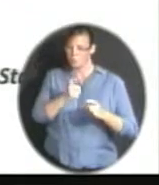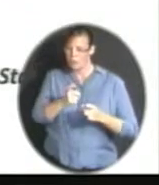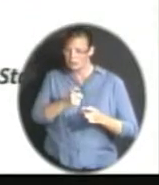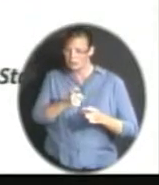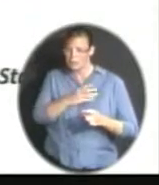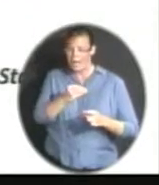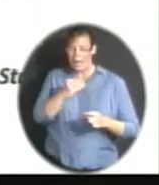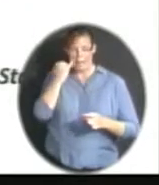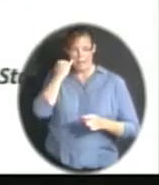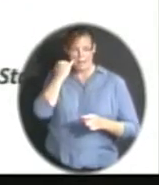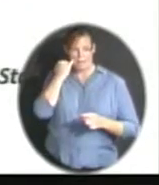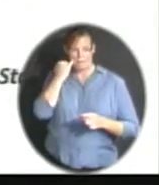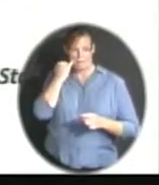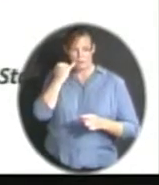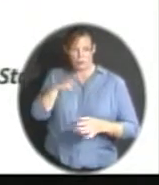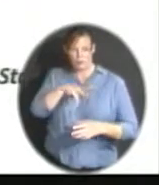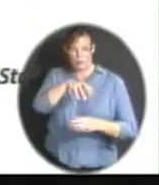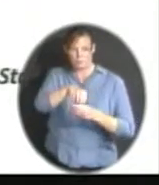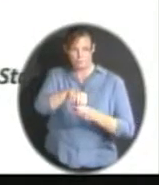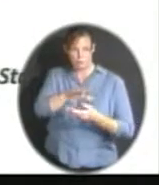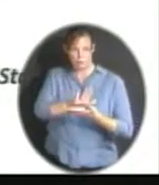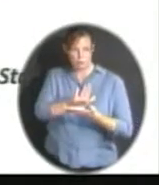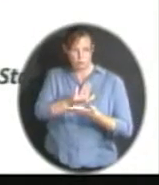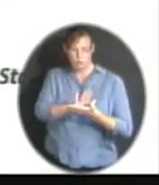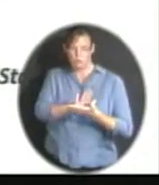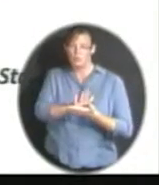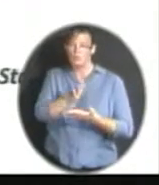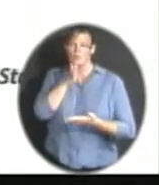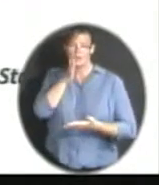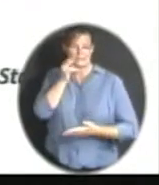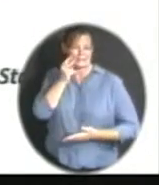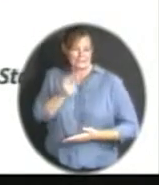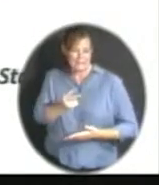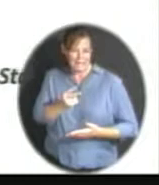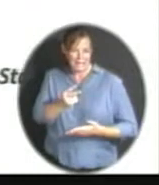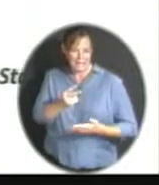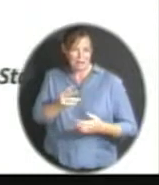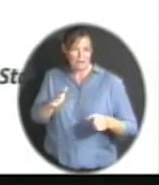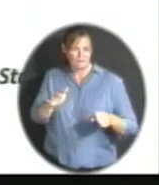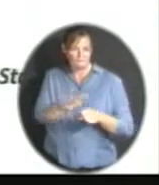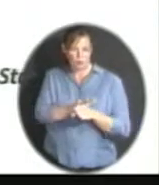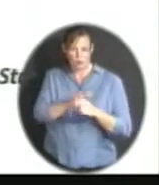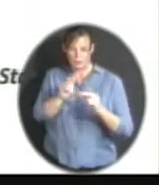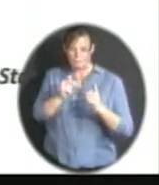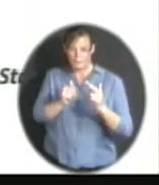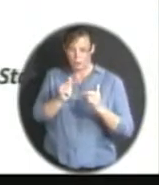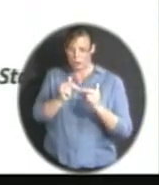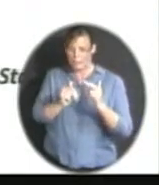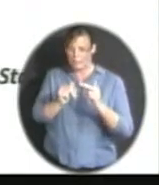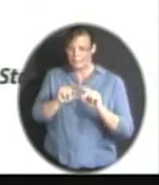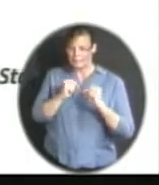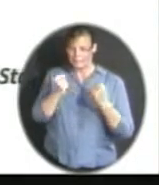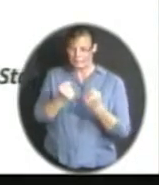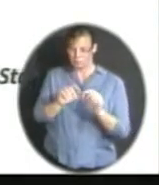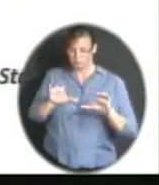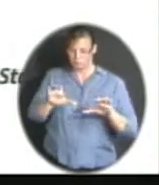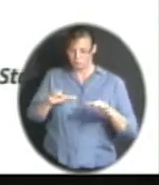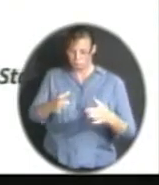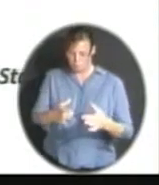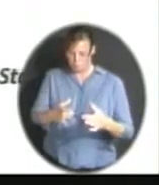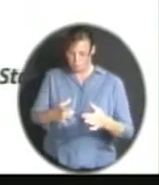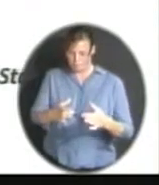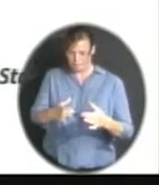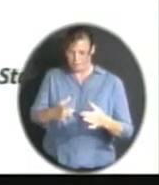fact, if you stepped into schools, you would see whole building teams, entire building